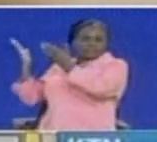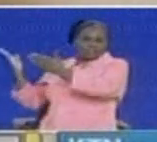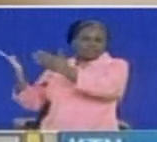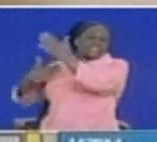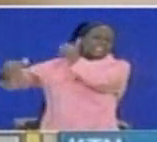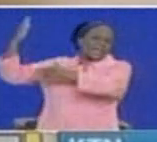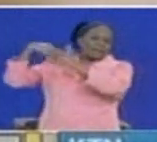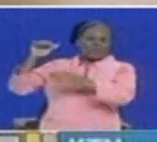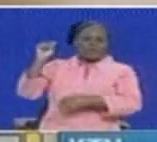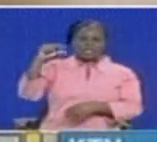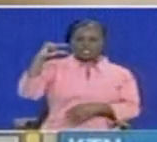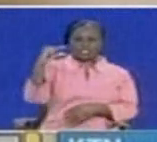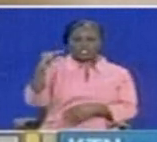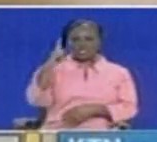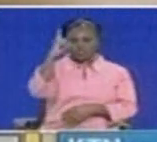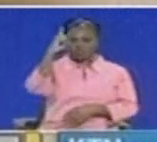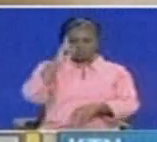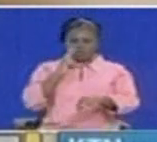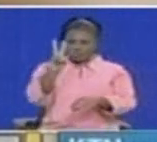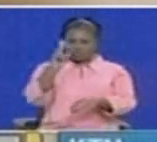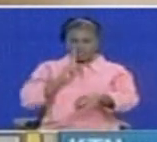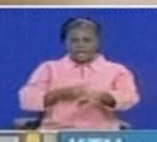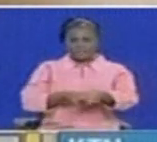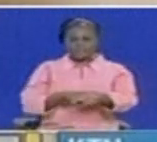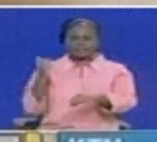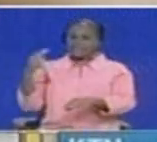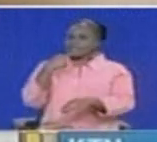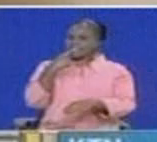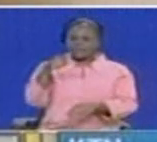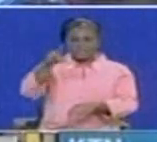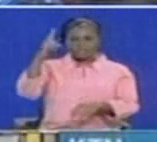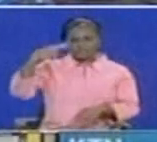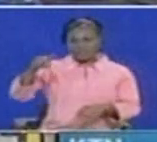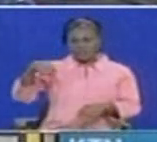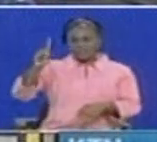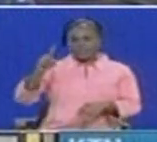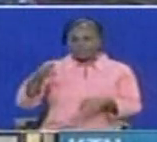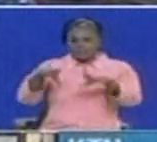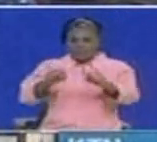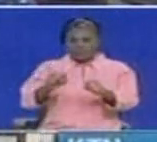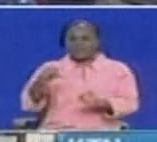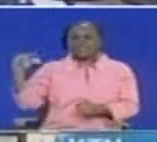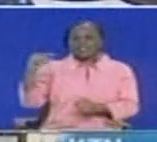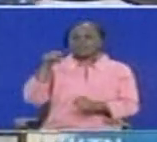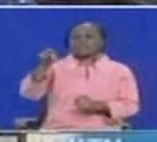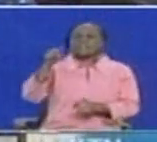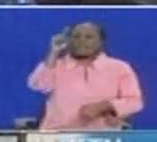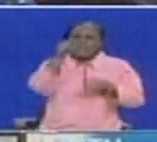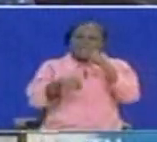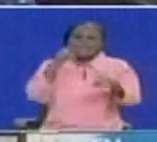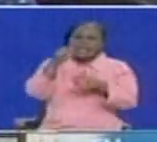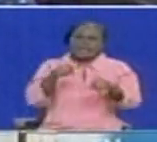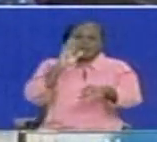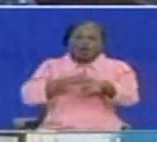general, spanning two regimes. Amos Wako says his successor, Githu Muigai, has everything to do with the